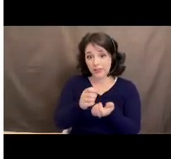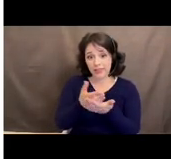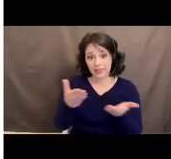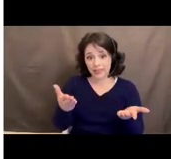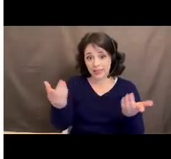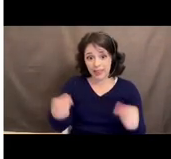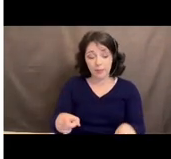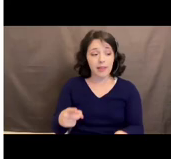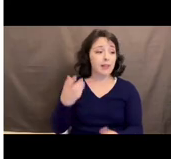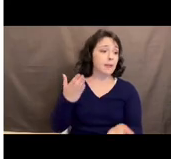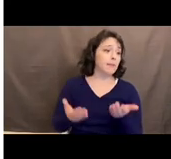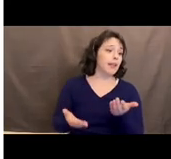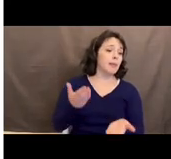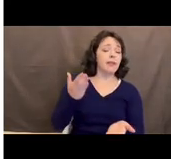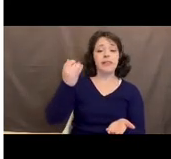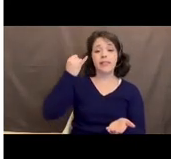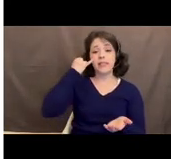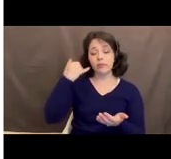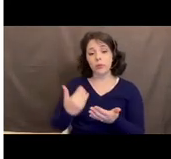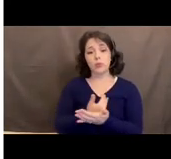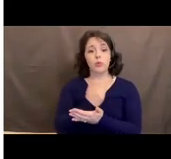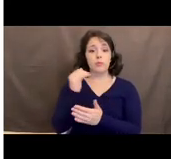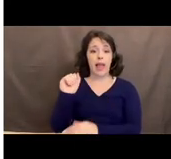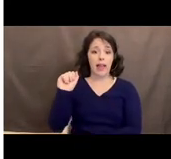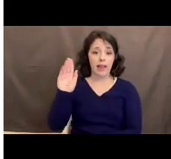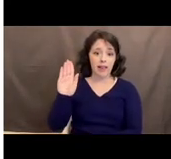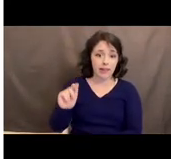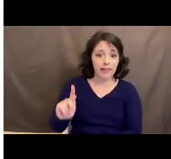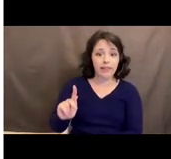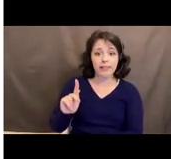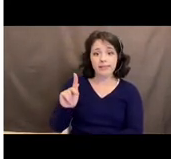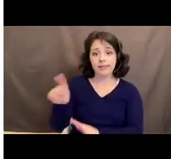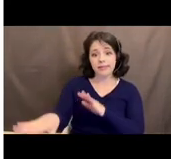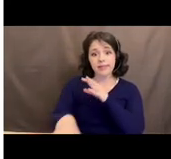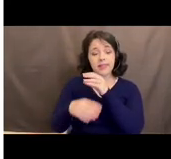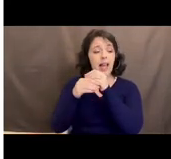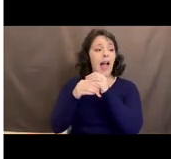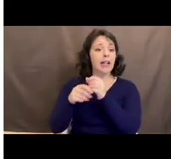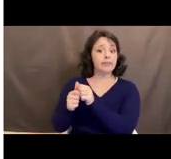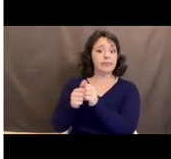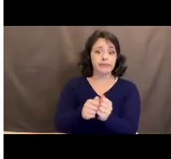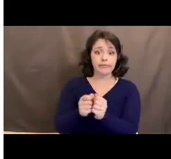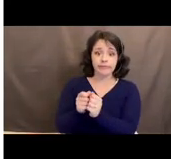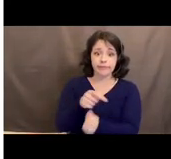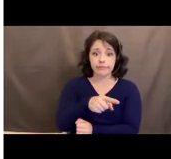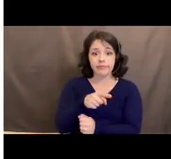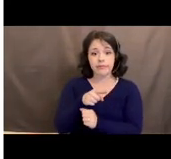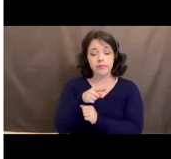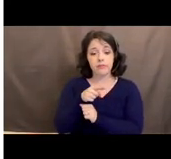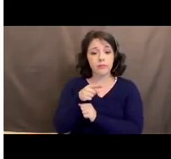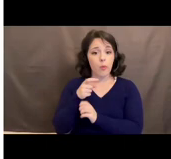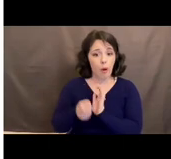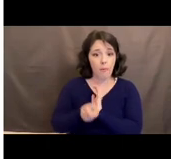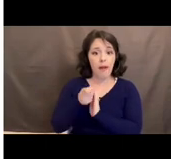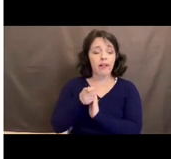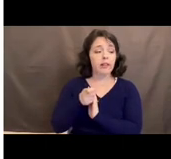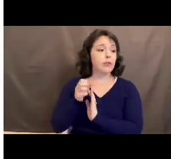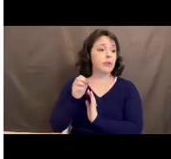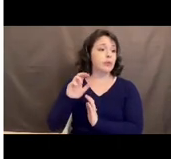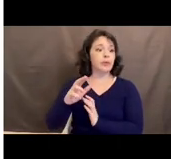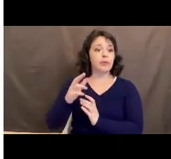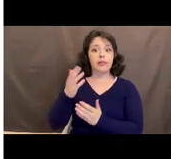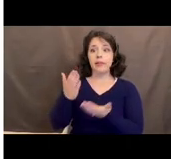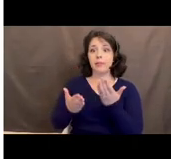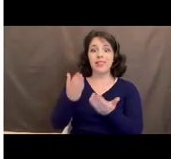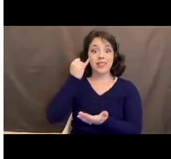bank account is added or a new payee, or maybe a withdrawal over a certain amount, and you can decide what that certain